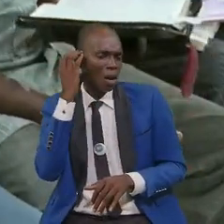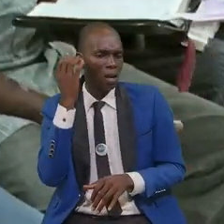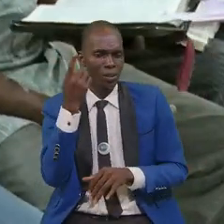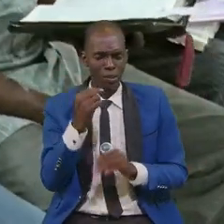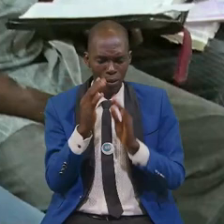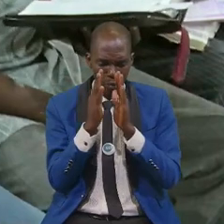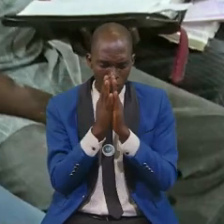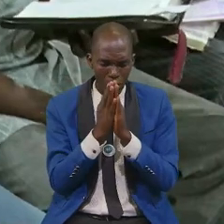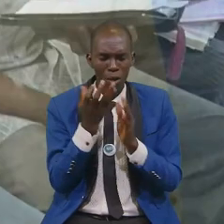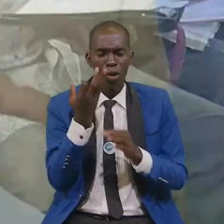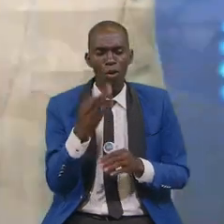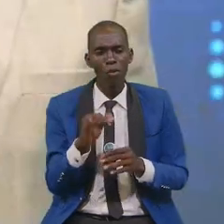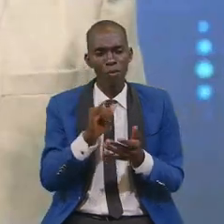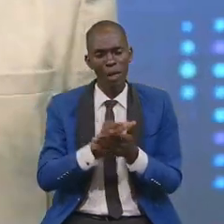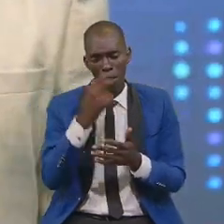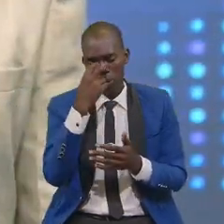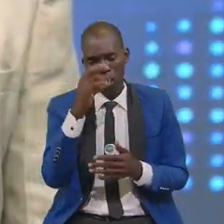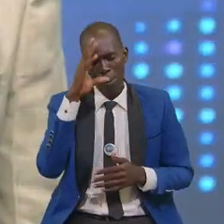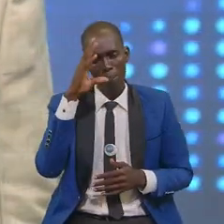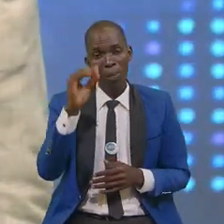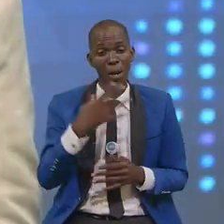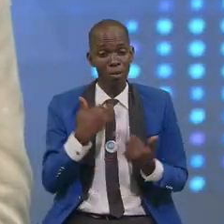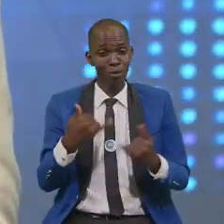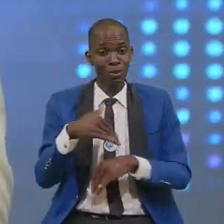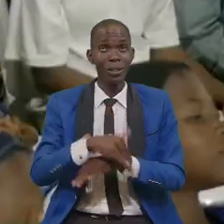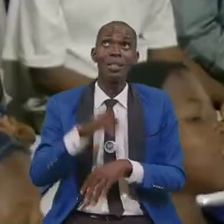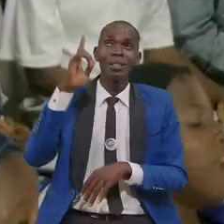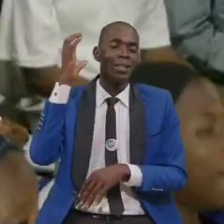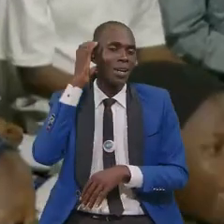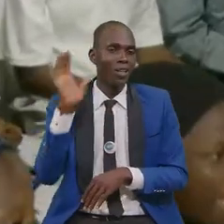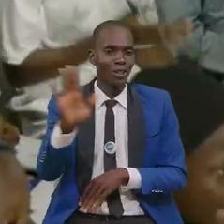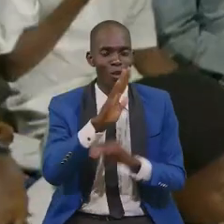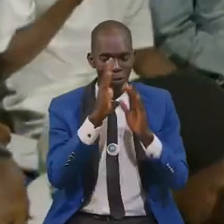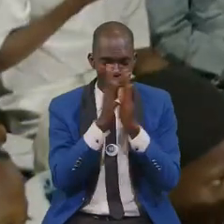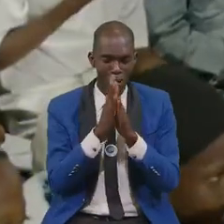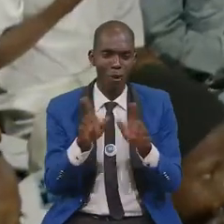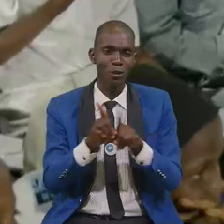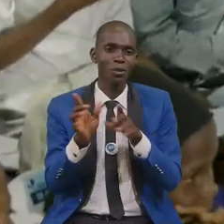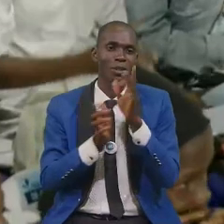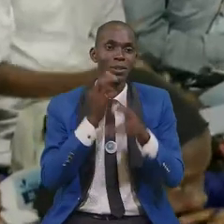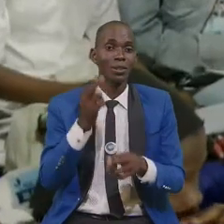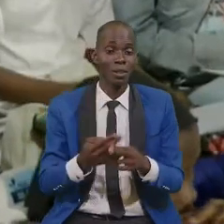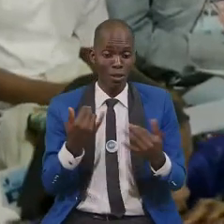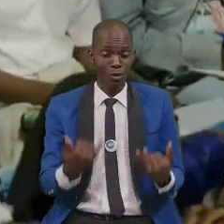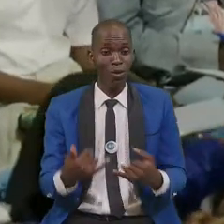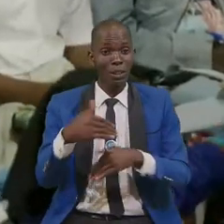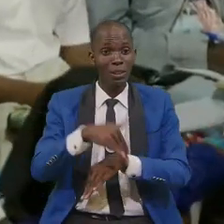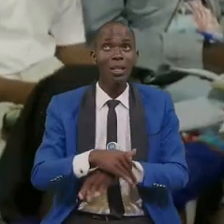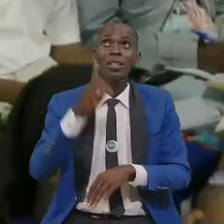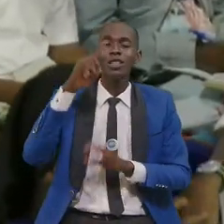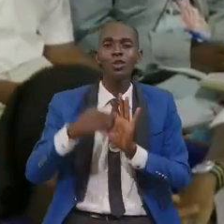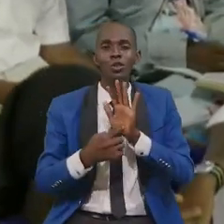of Bartimaeus. And tonight he hears your prayer. Tonight he shows you